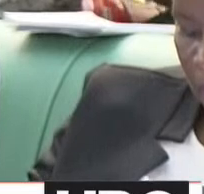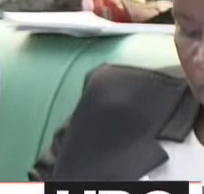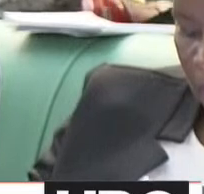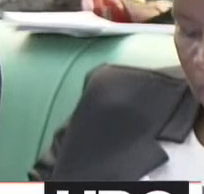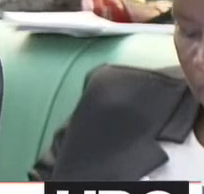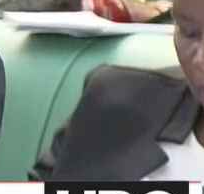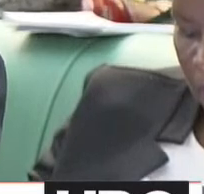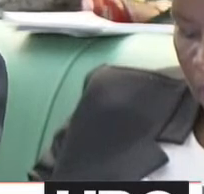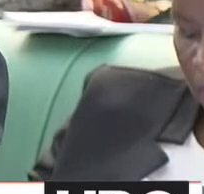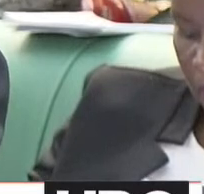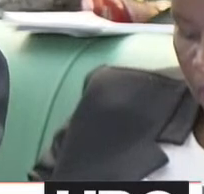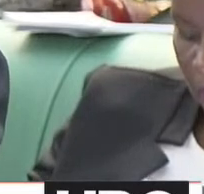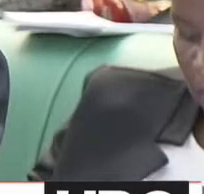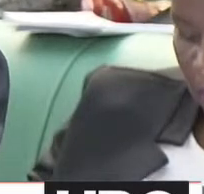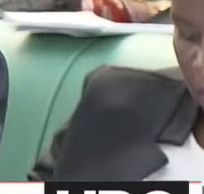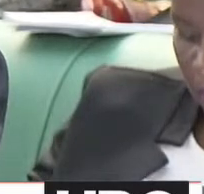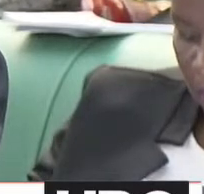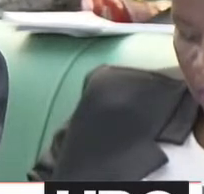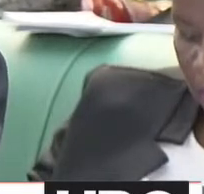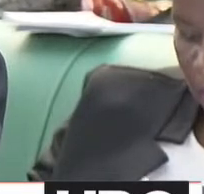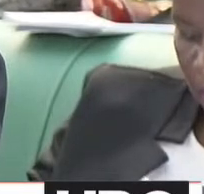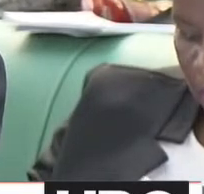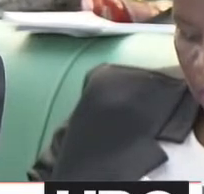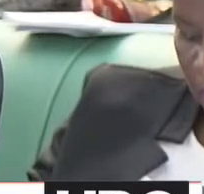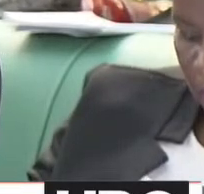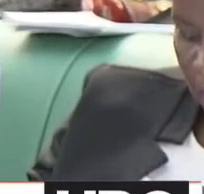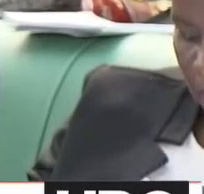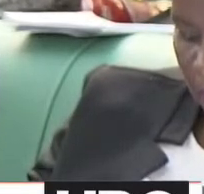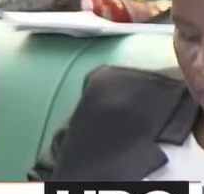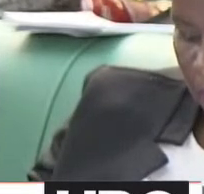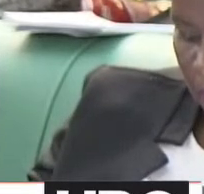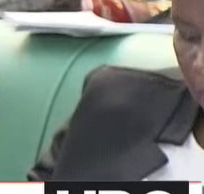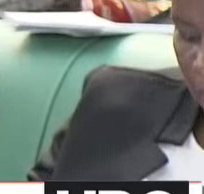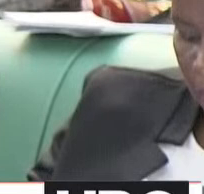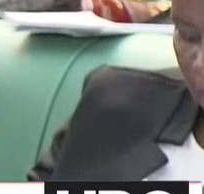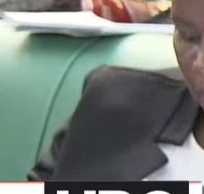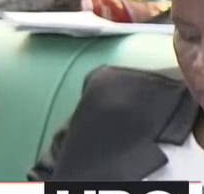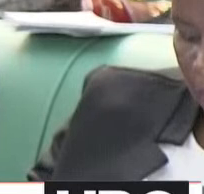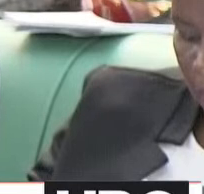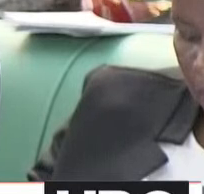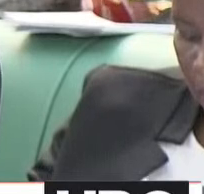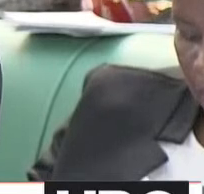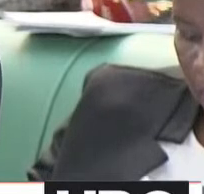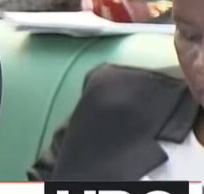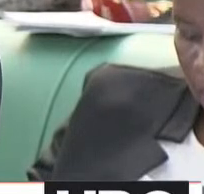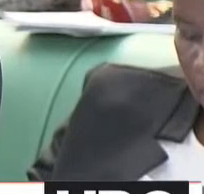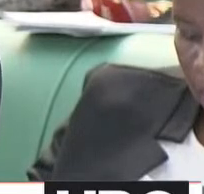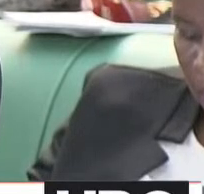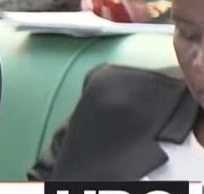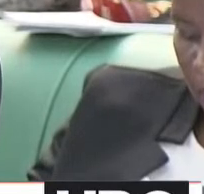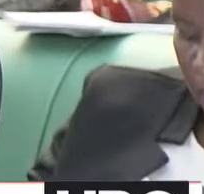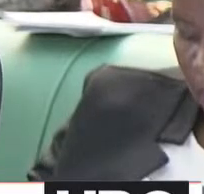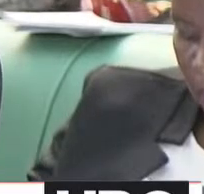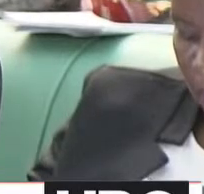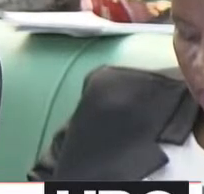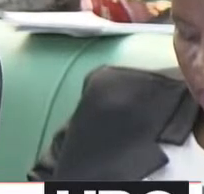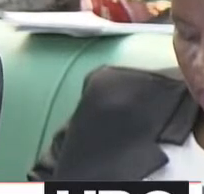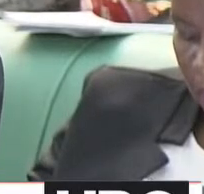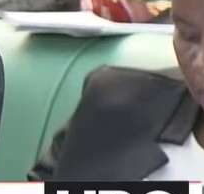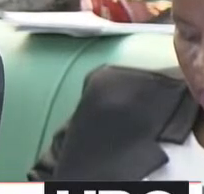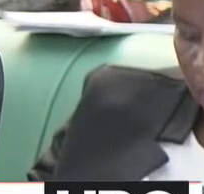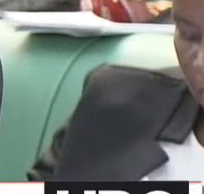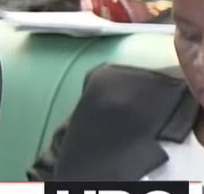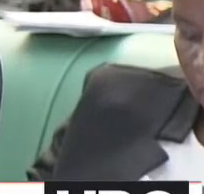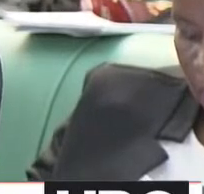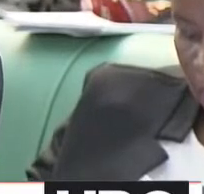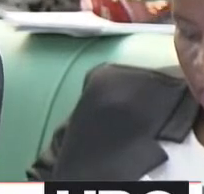ministry therefore ideas all local government accounting officers to first track the prior activities